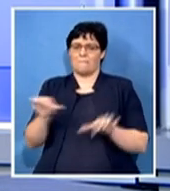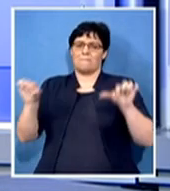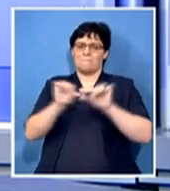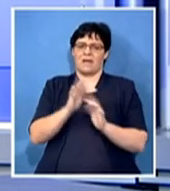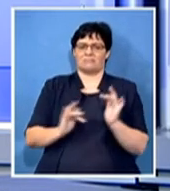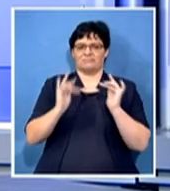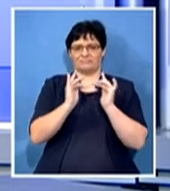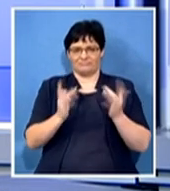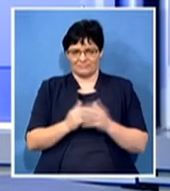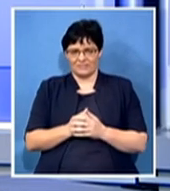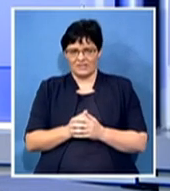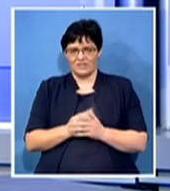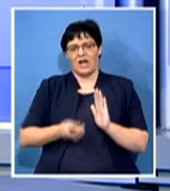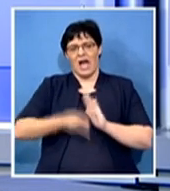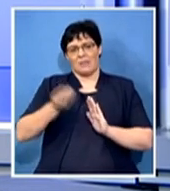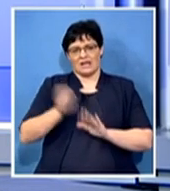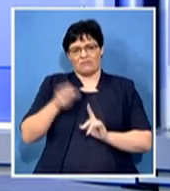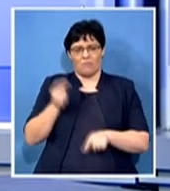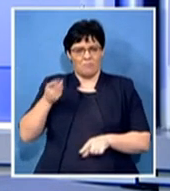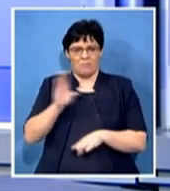case. All right, let's take a quick break. I'll get you more news next week. with us.